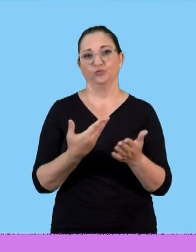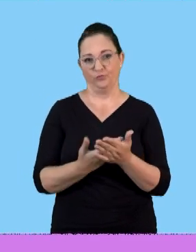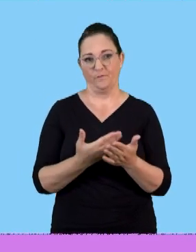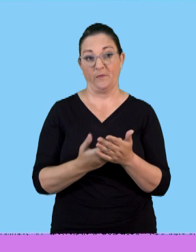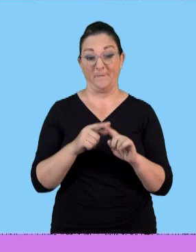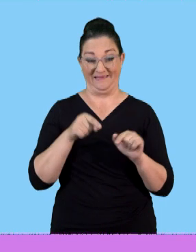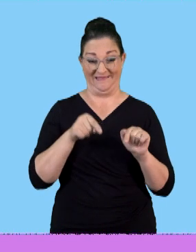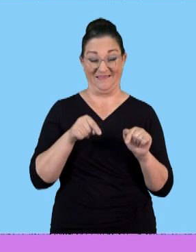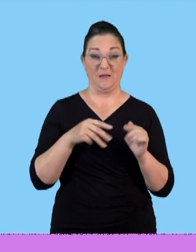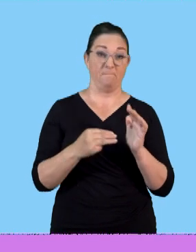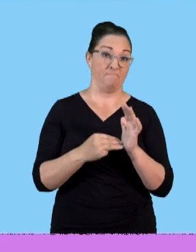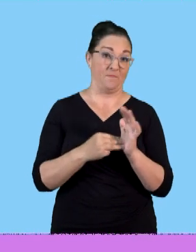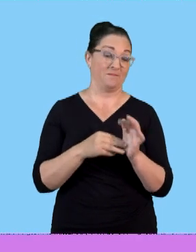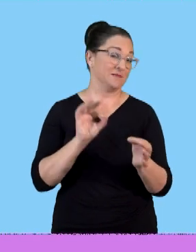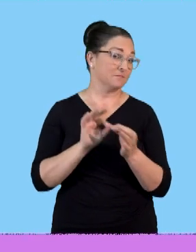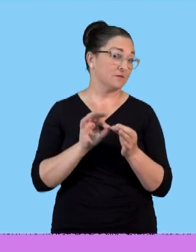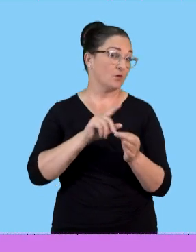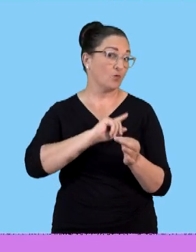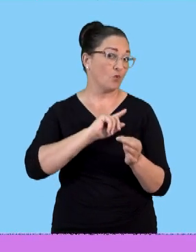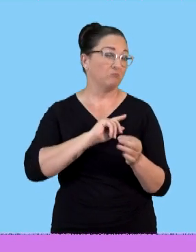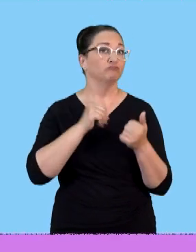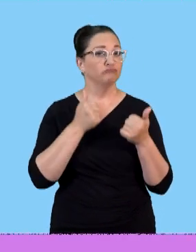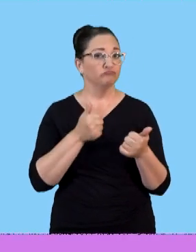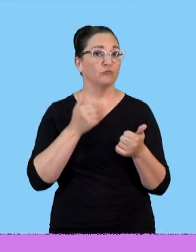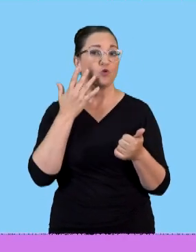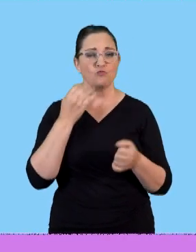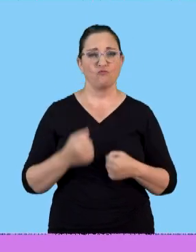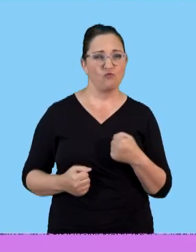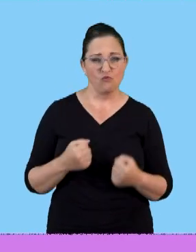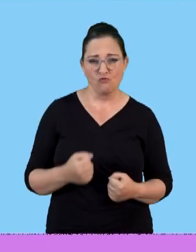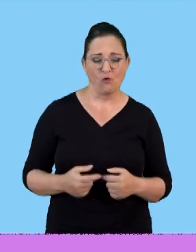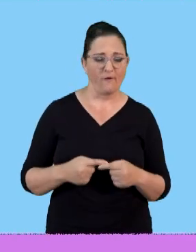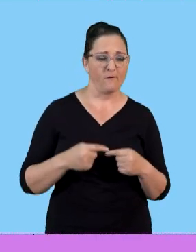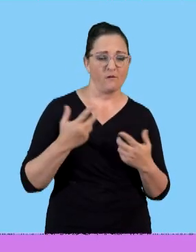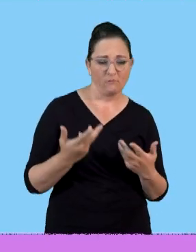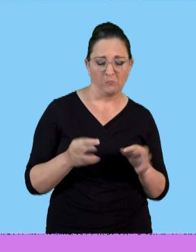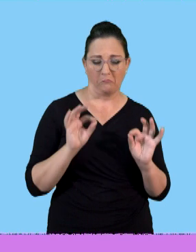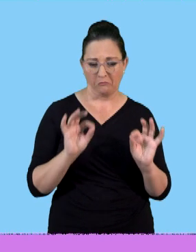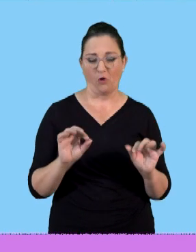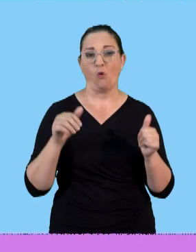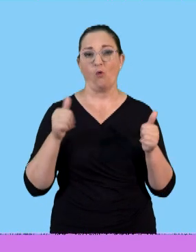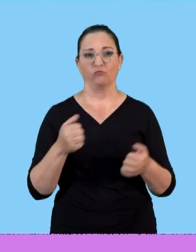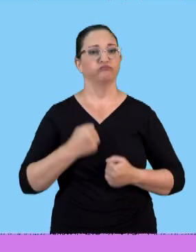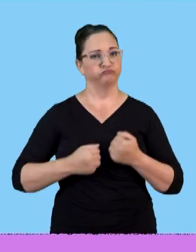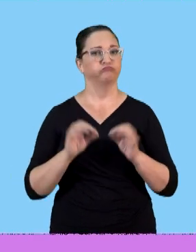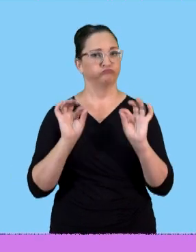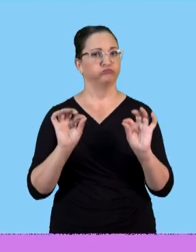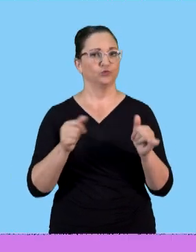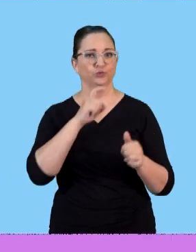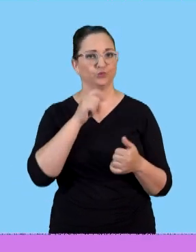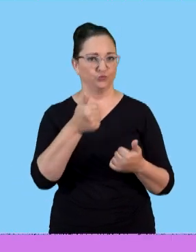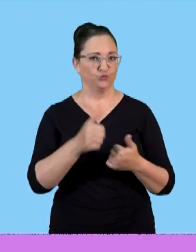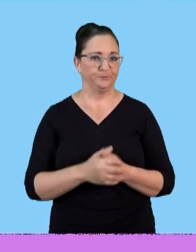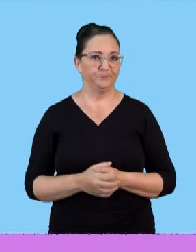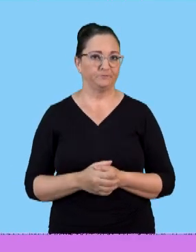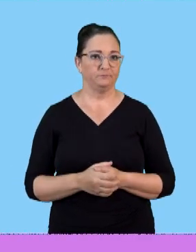map. This type of map is specifically useful for marathon runners and athletes. Okay, so